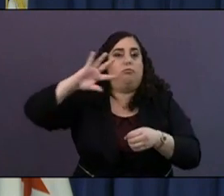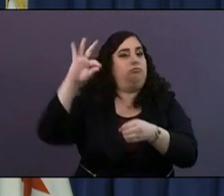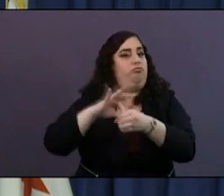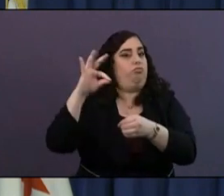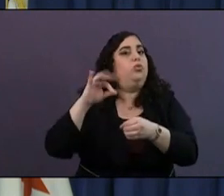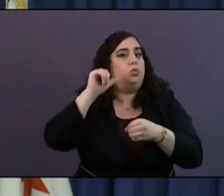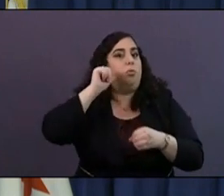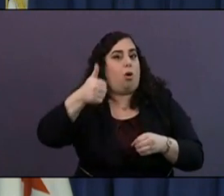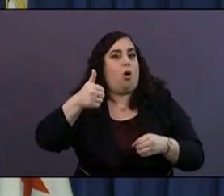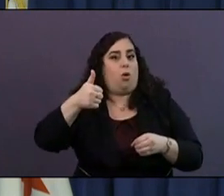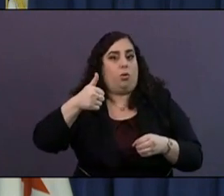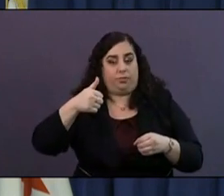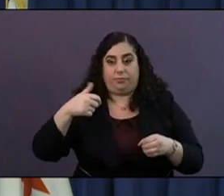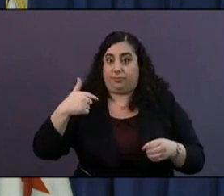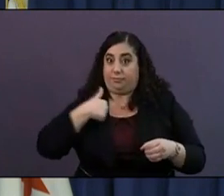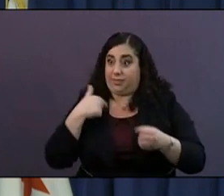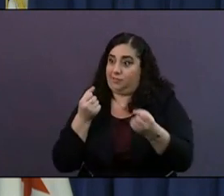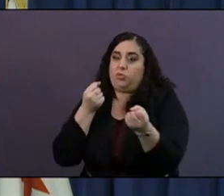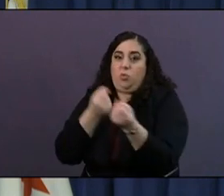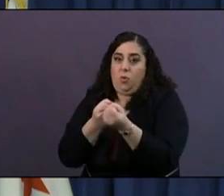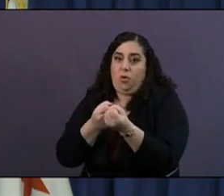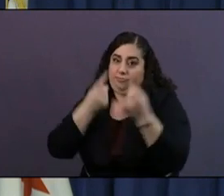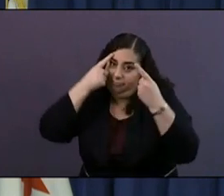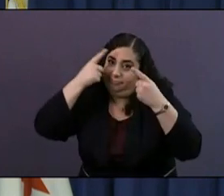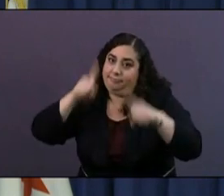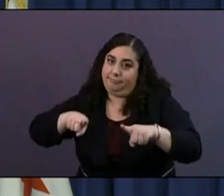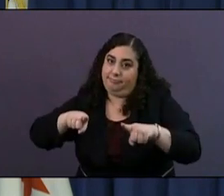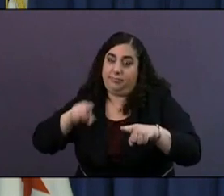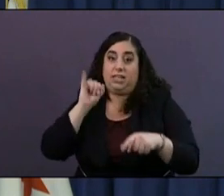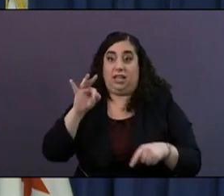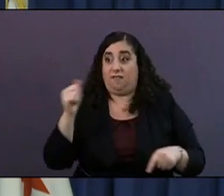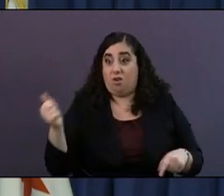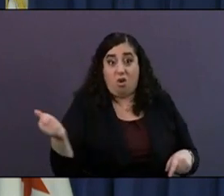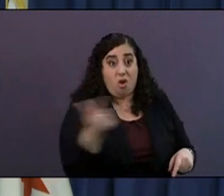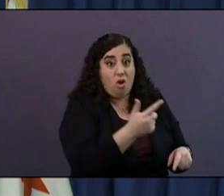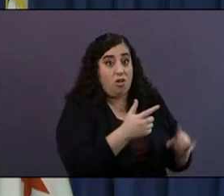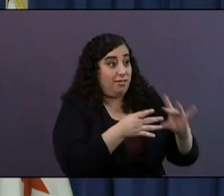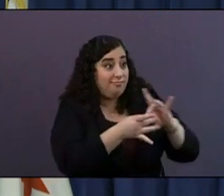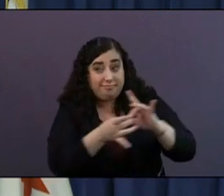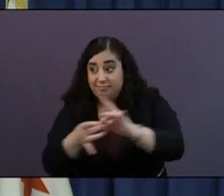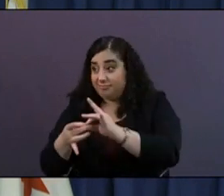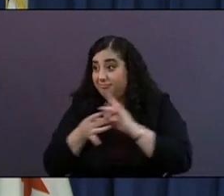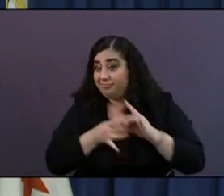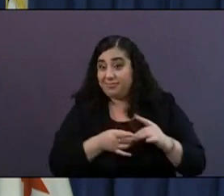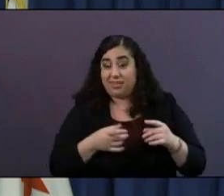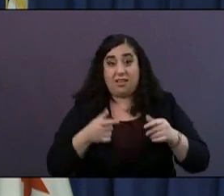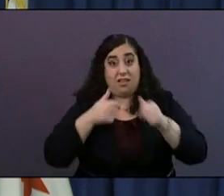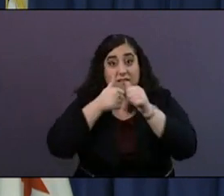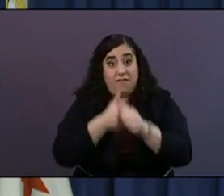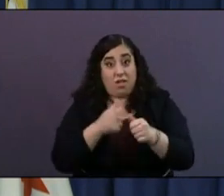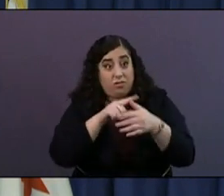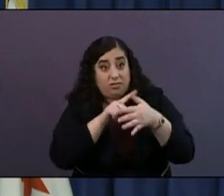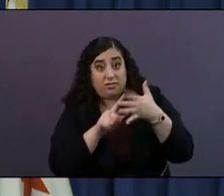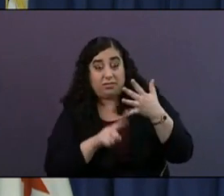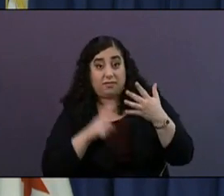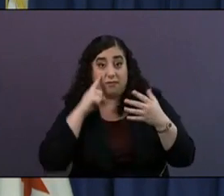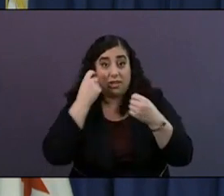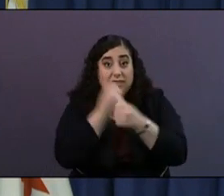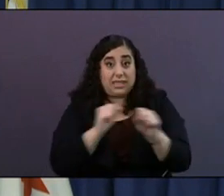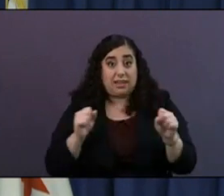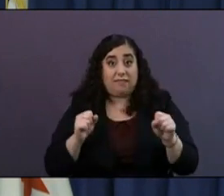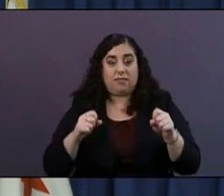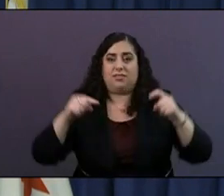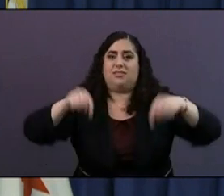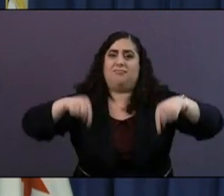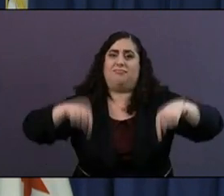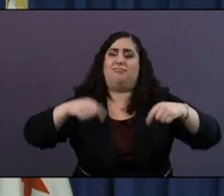you have everybody working together and all of these safety requirements, what better county in California than San